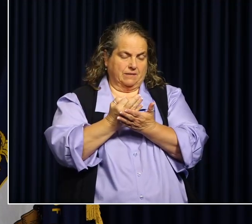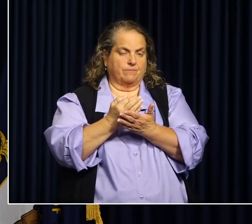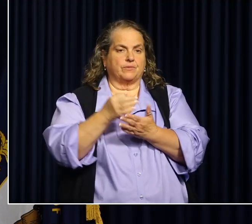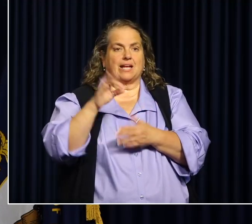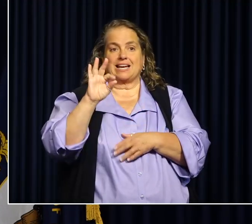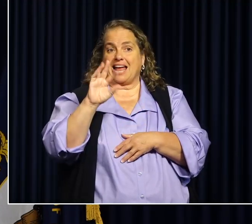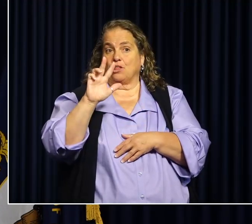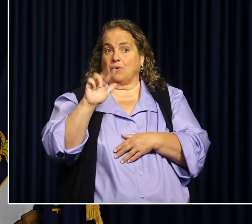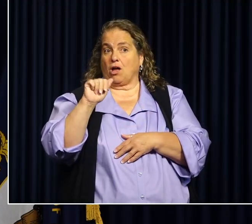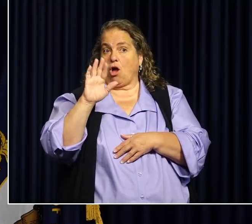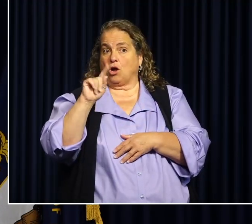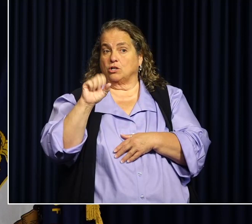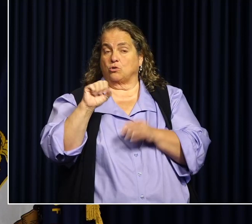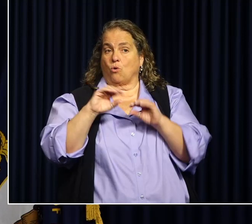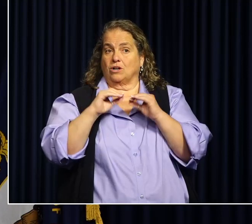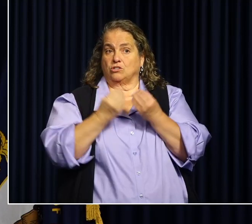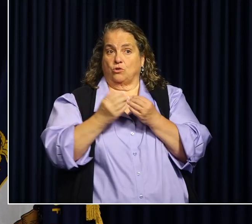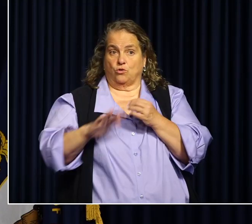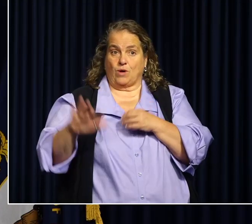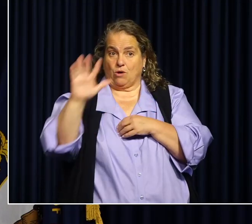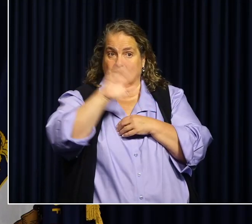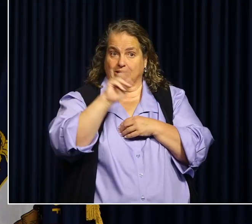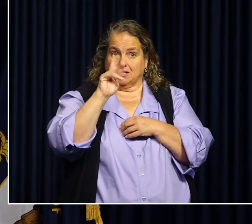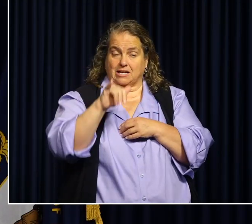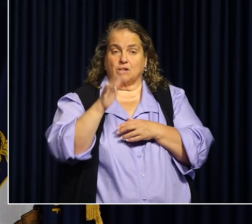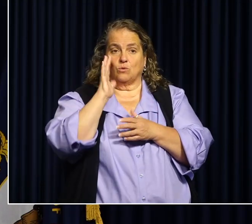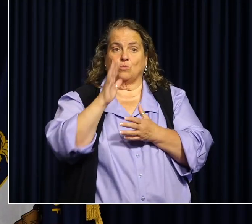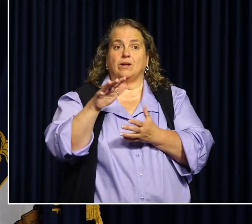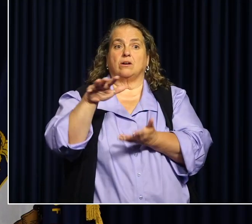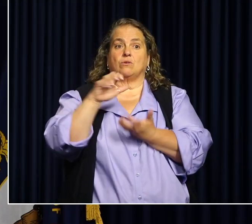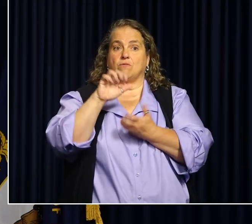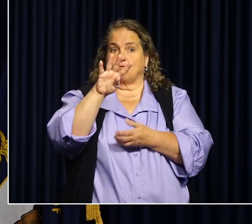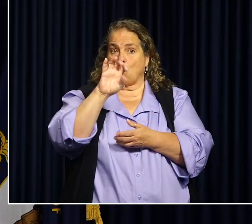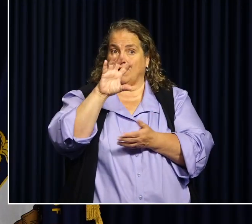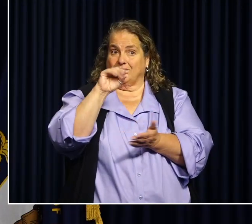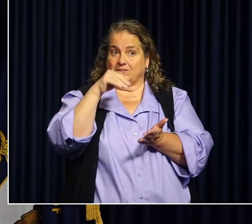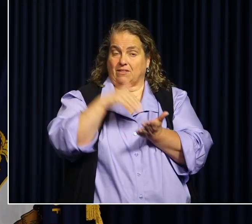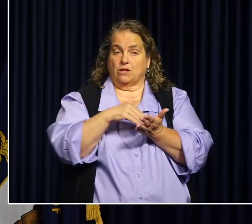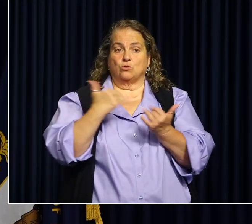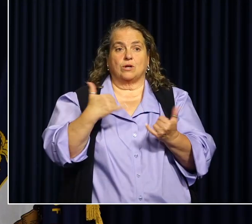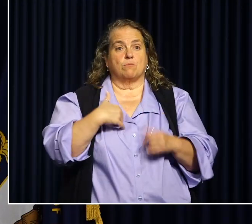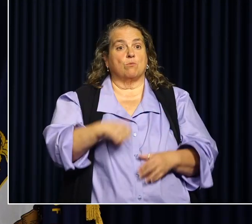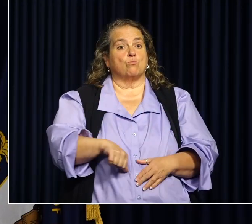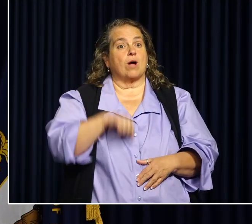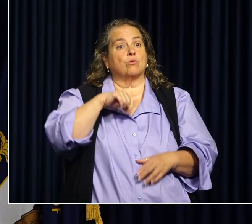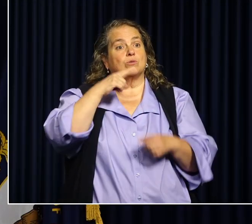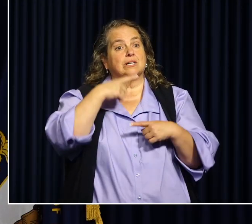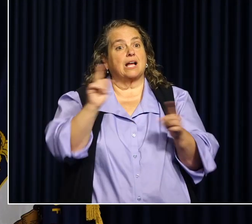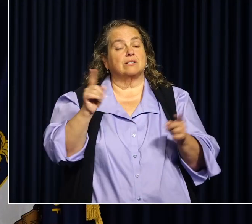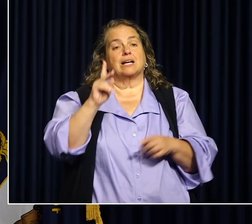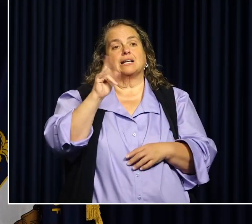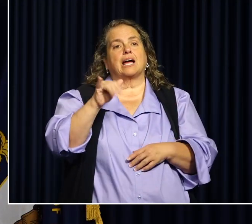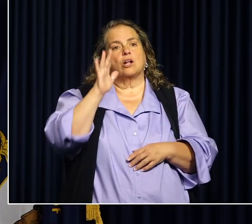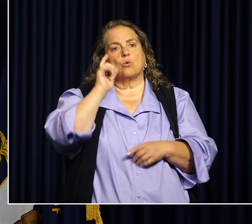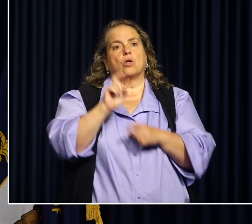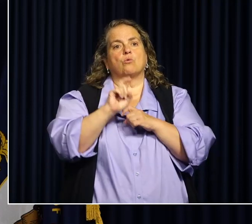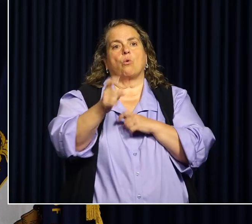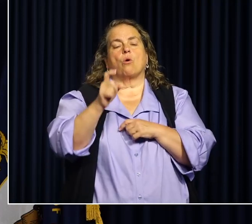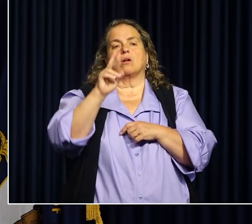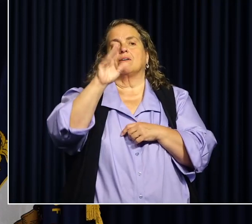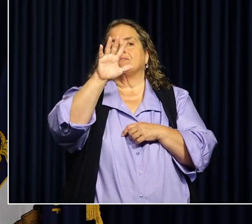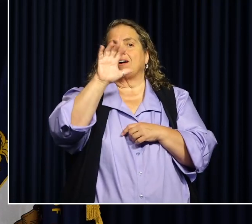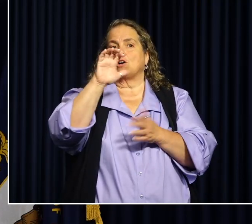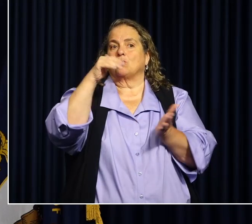arts organizations throughout Kentucky would receive $450,000. Today, I'm proud to announce that Kentucky will award